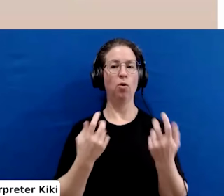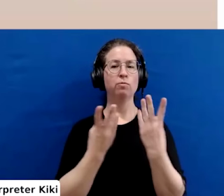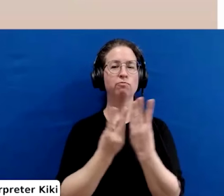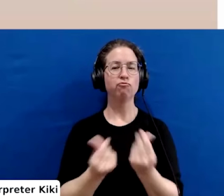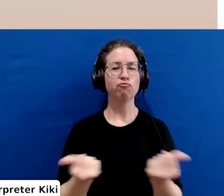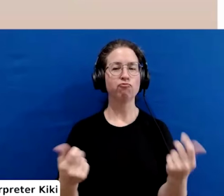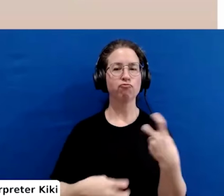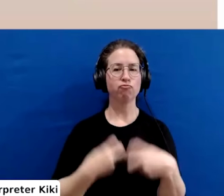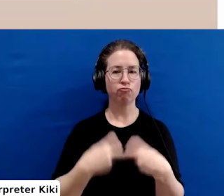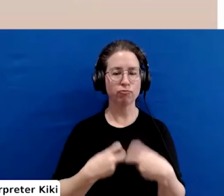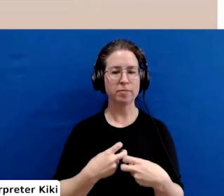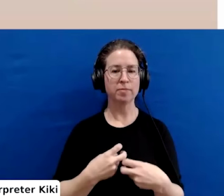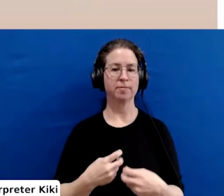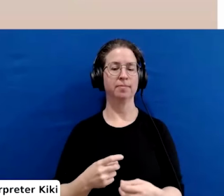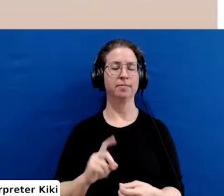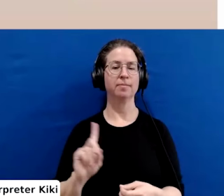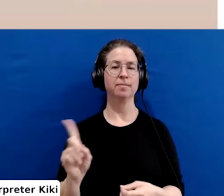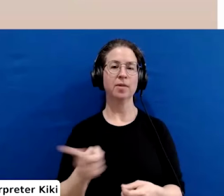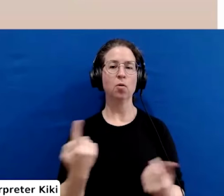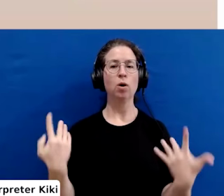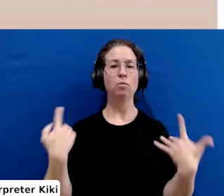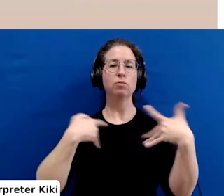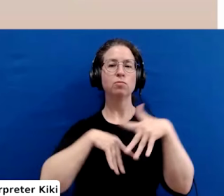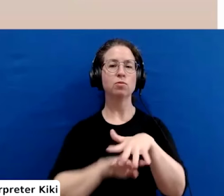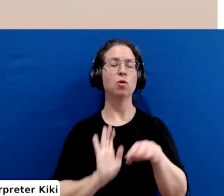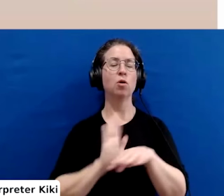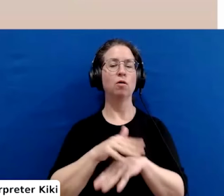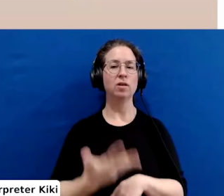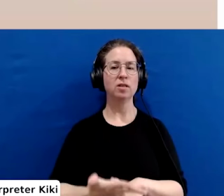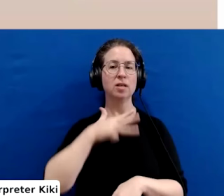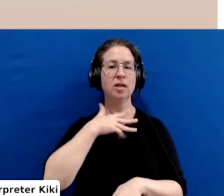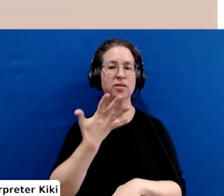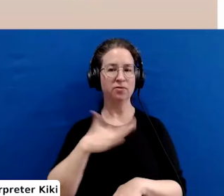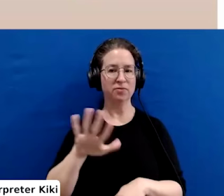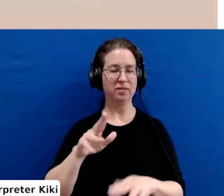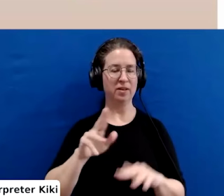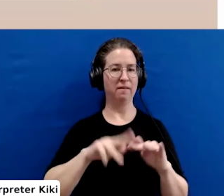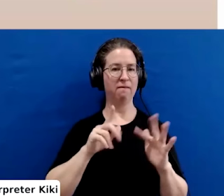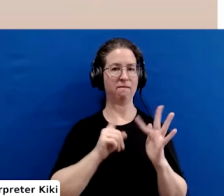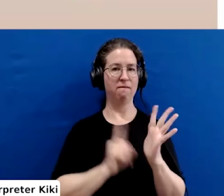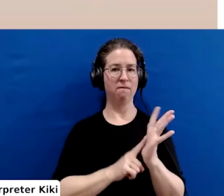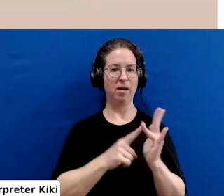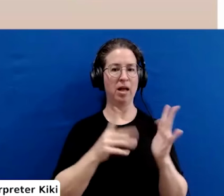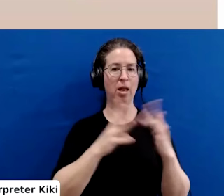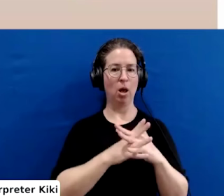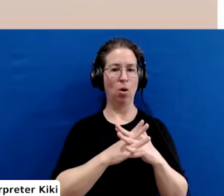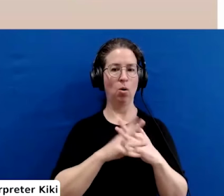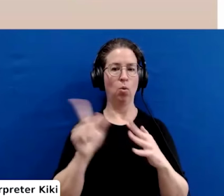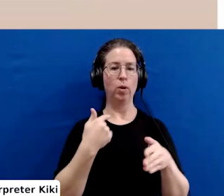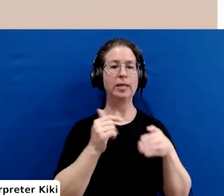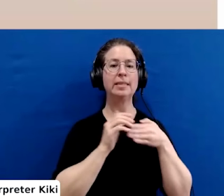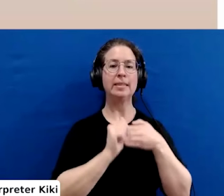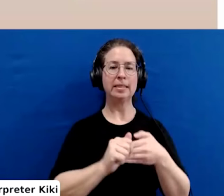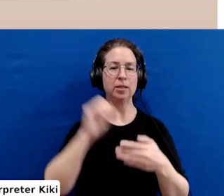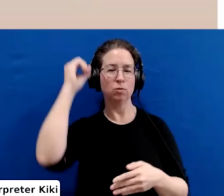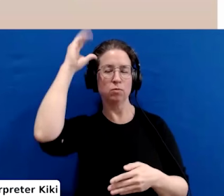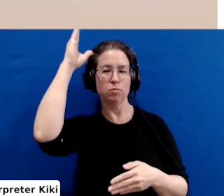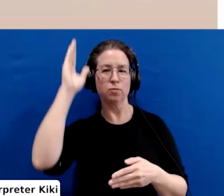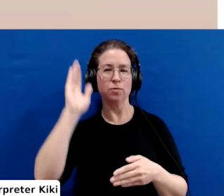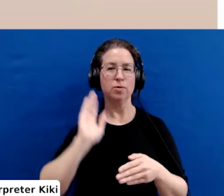ATSI brings together more than 950 fellows, Australia's leading experts in applied science, technology, and